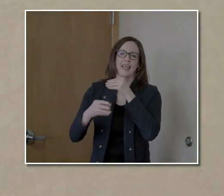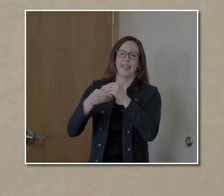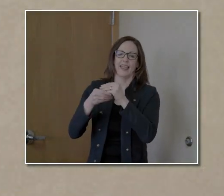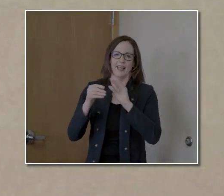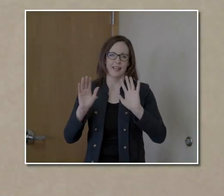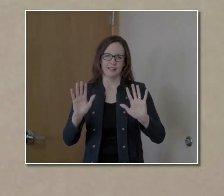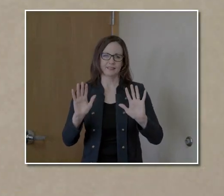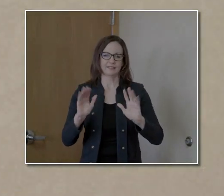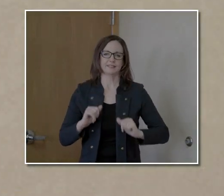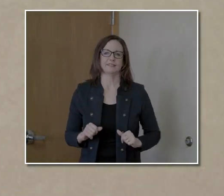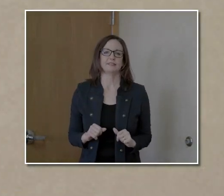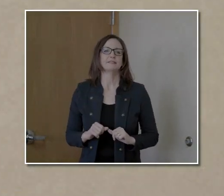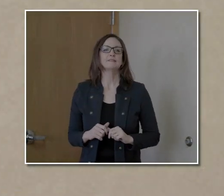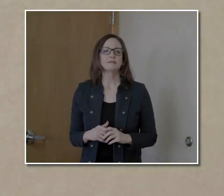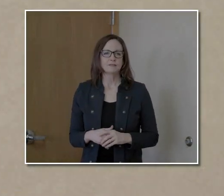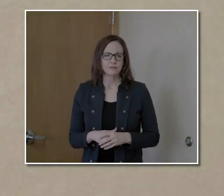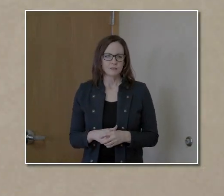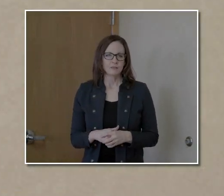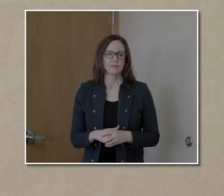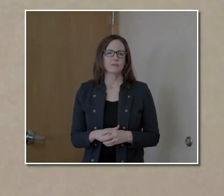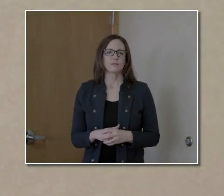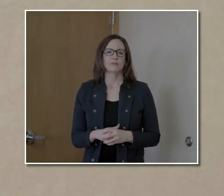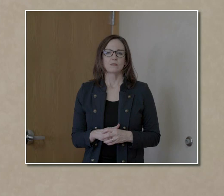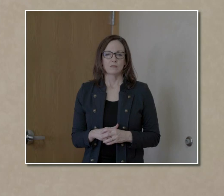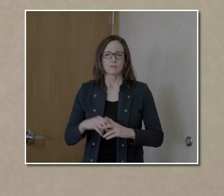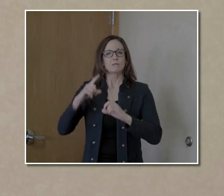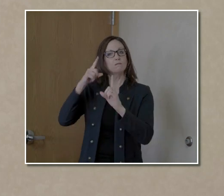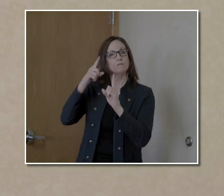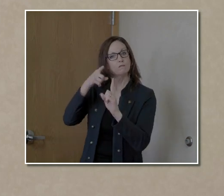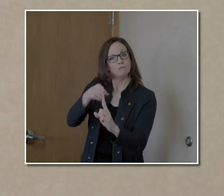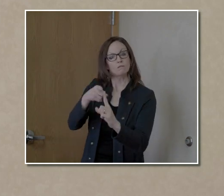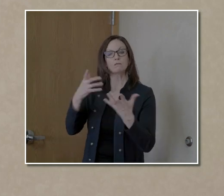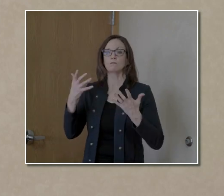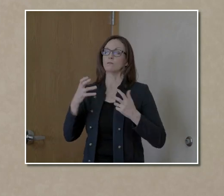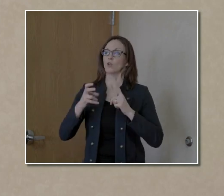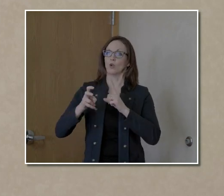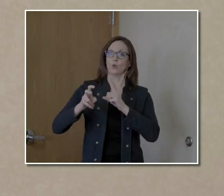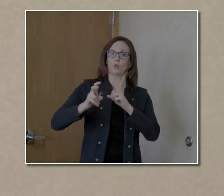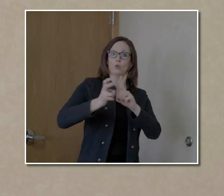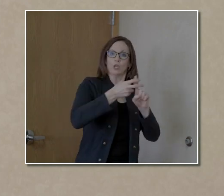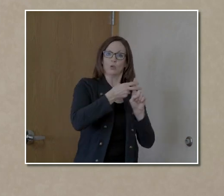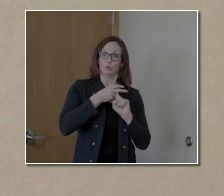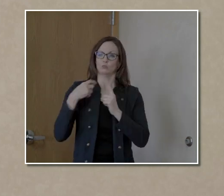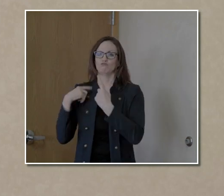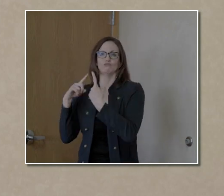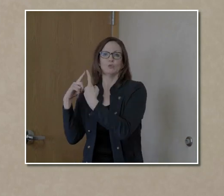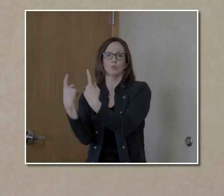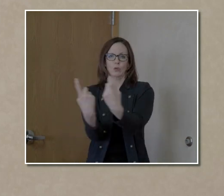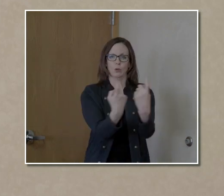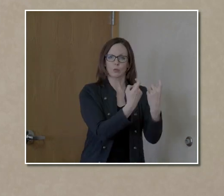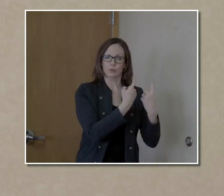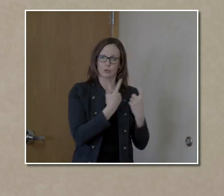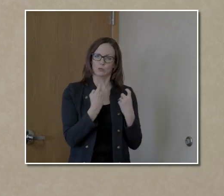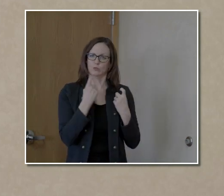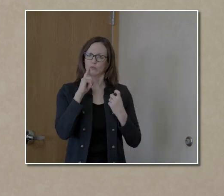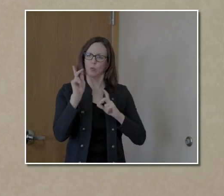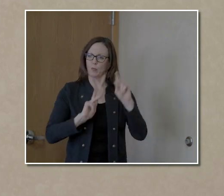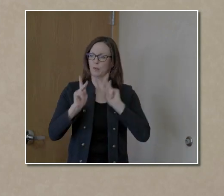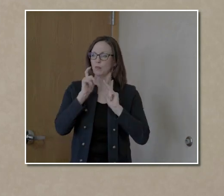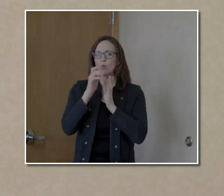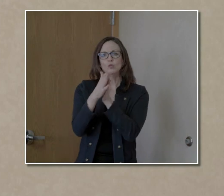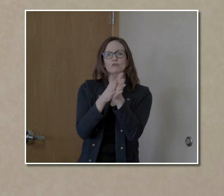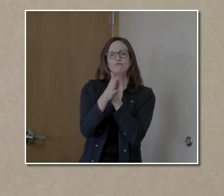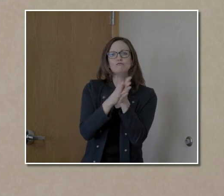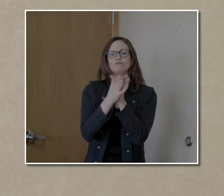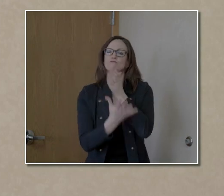follow-up question, and I would like to address that because recruiting in times like this, in times of pandemic and